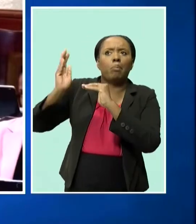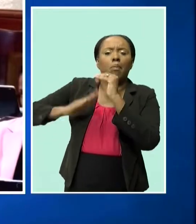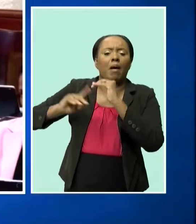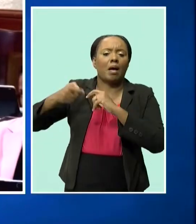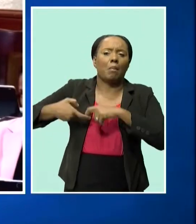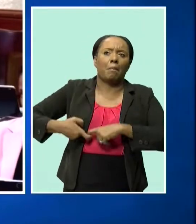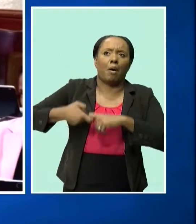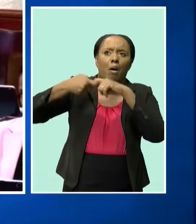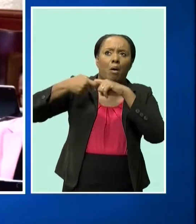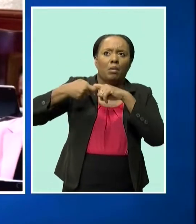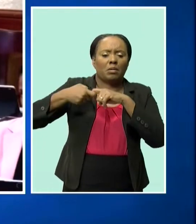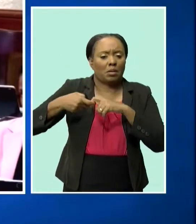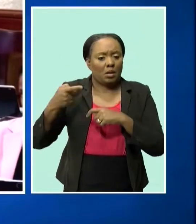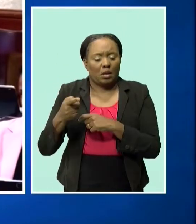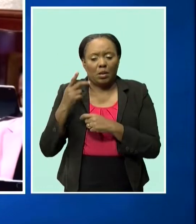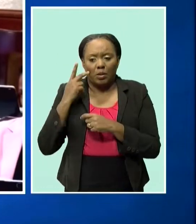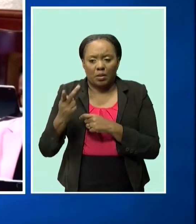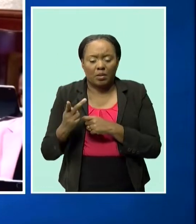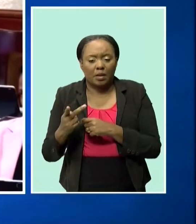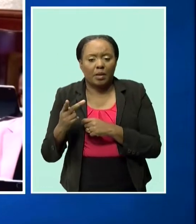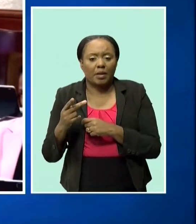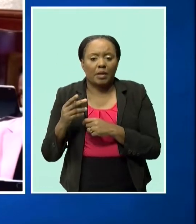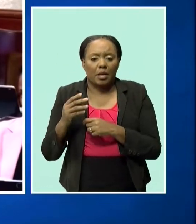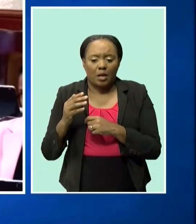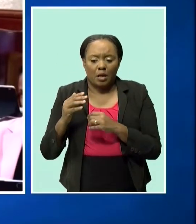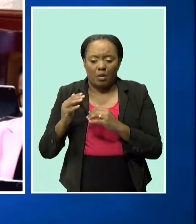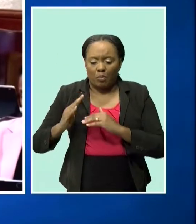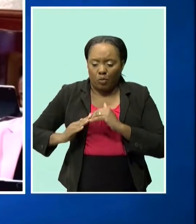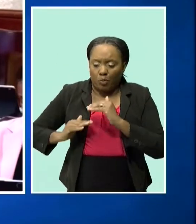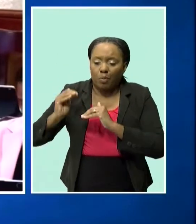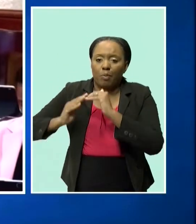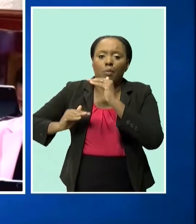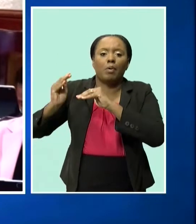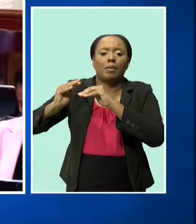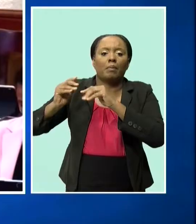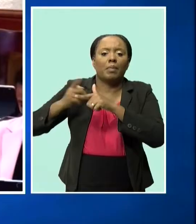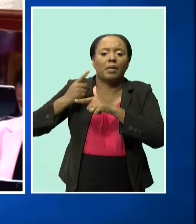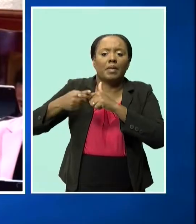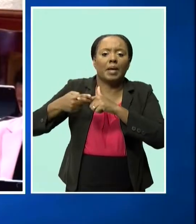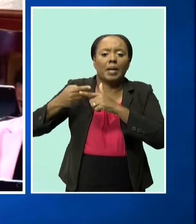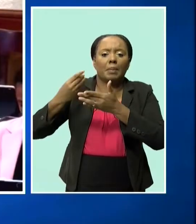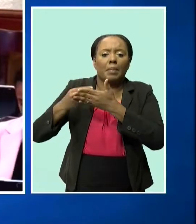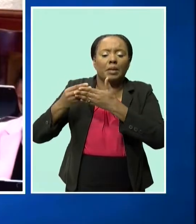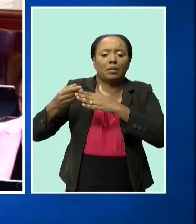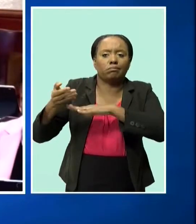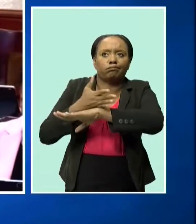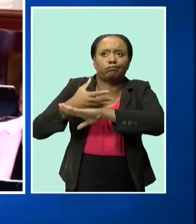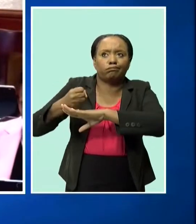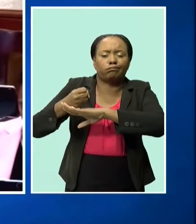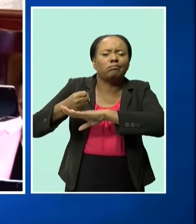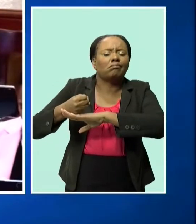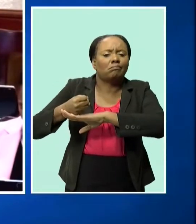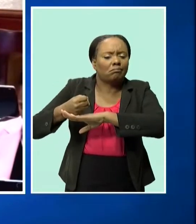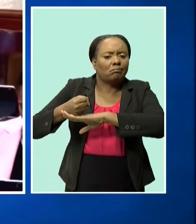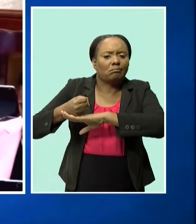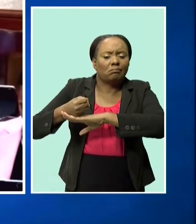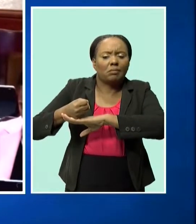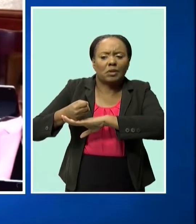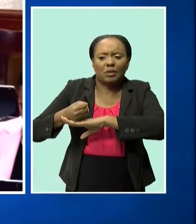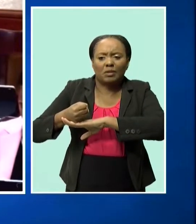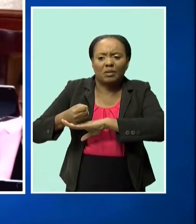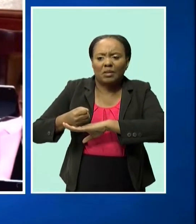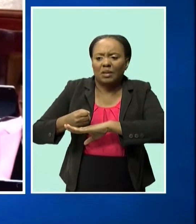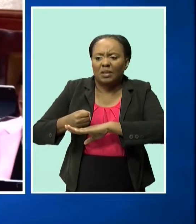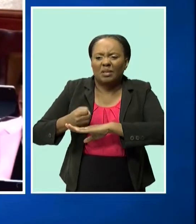might just see the houses chipping up initially, but then the money dried up. So you have a situation, sir, where you have half-finished